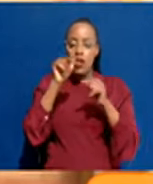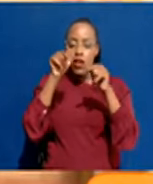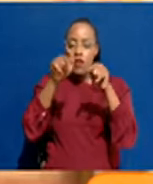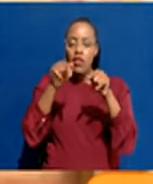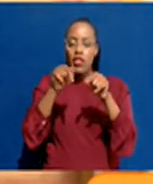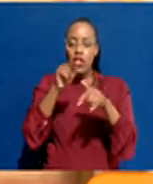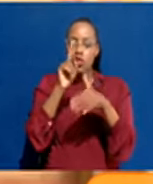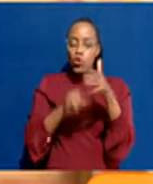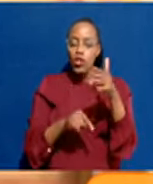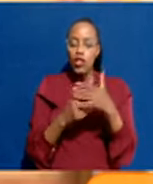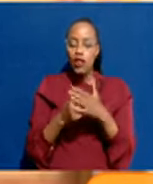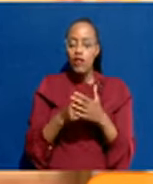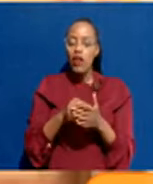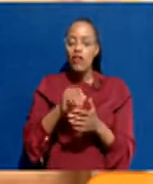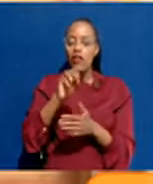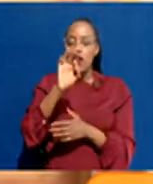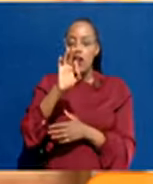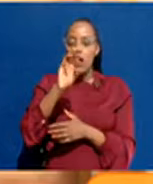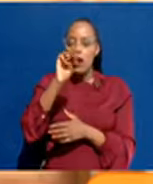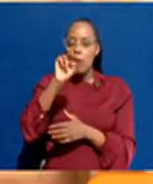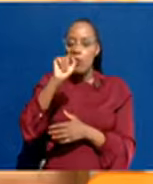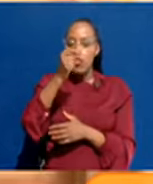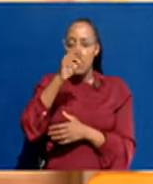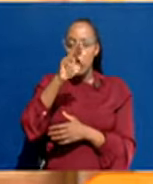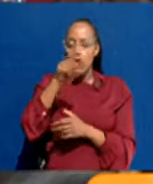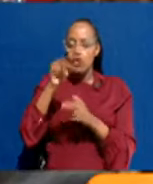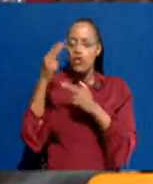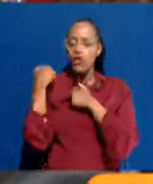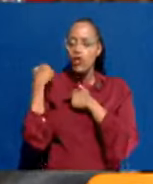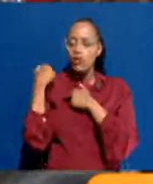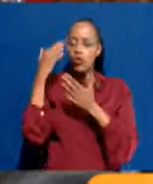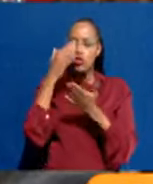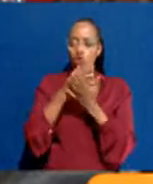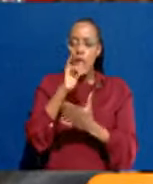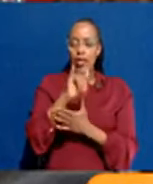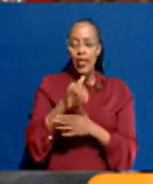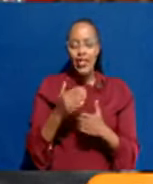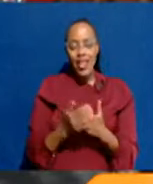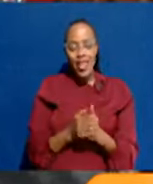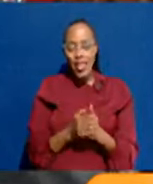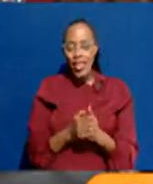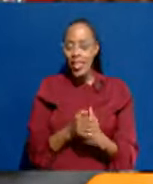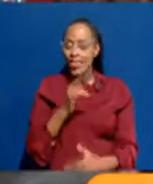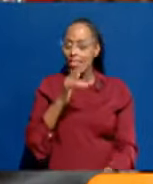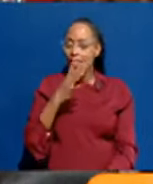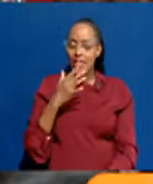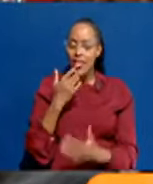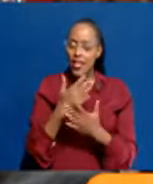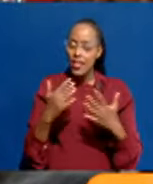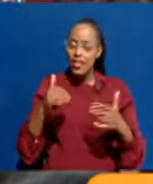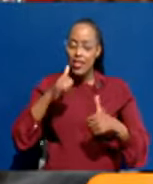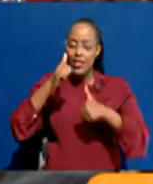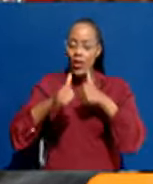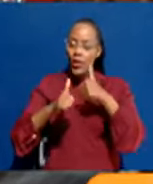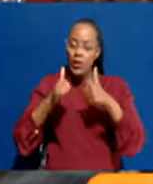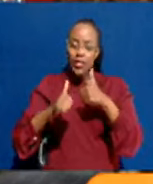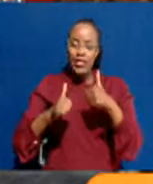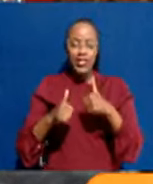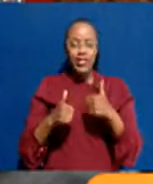that Francis Muthaura stopped it. You know, those are things that are completely, of